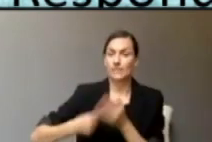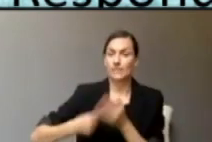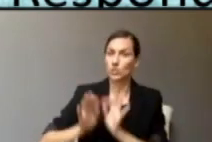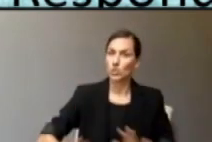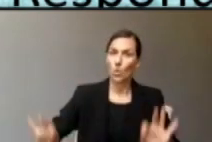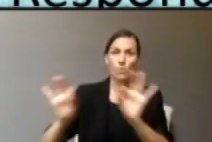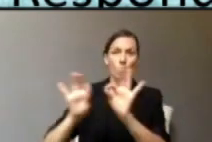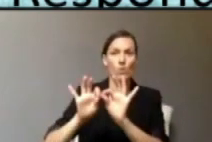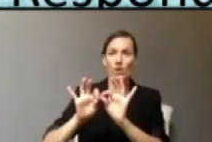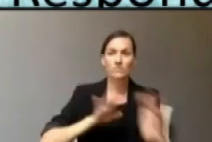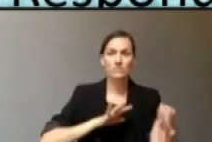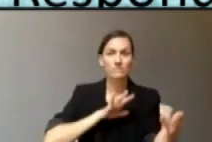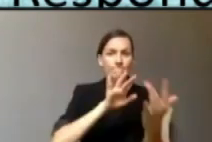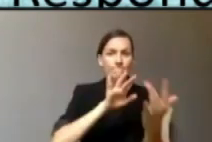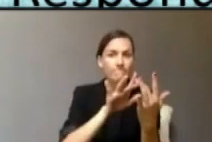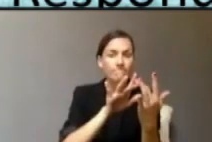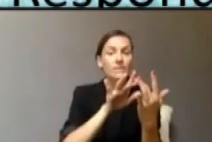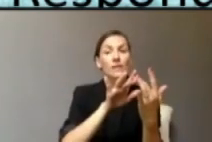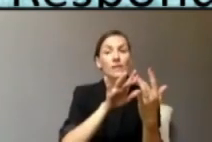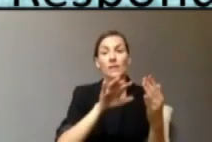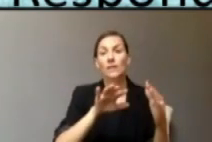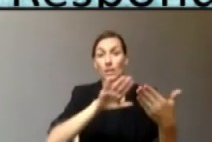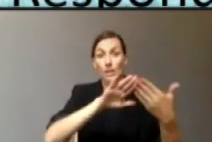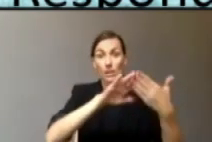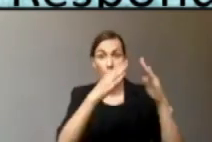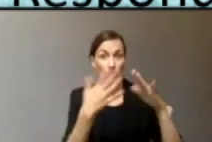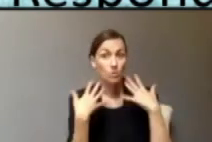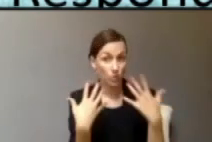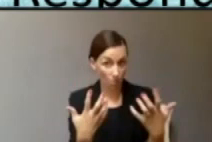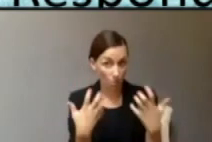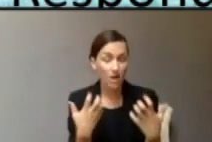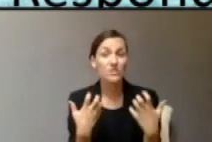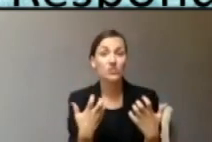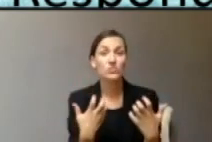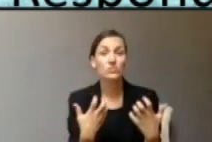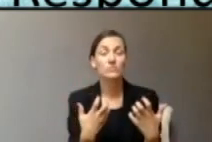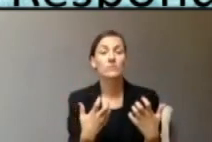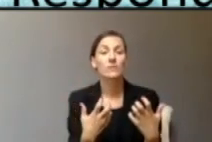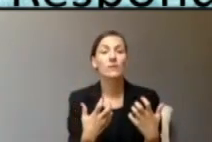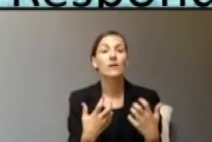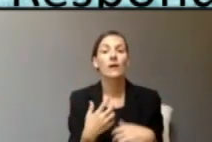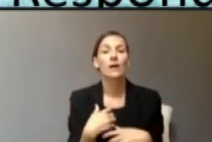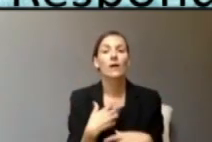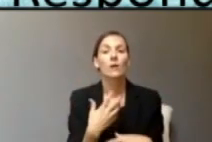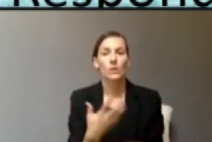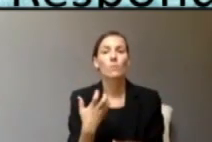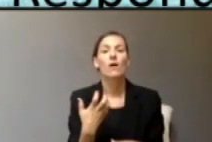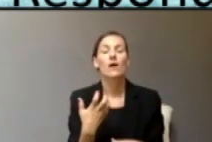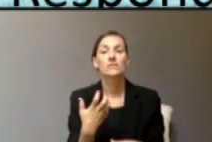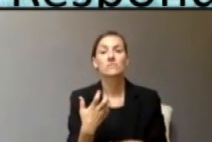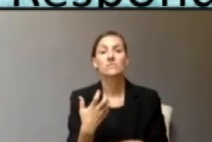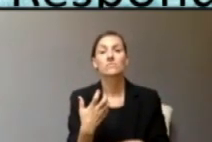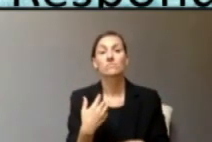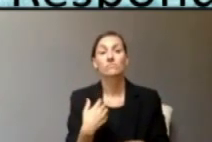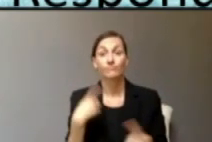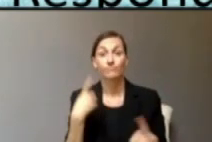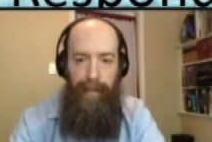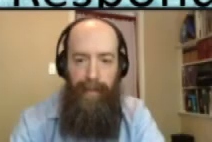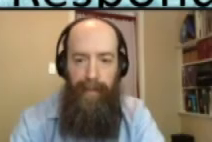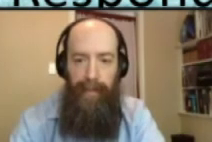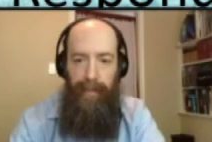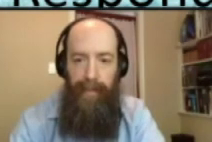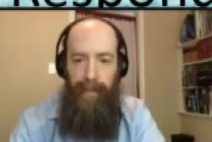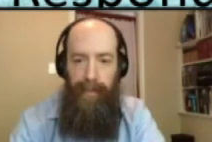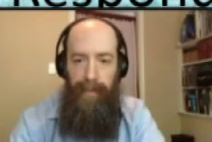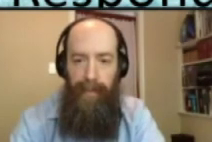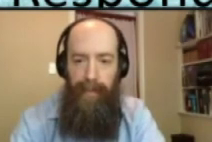to make contact with the community we want to, and we want it to affect our project. Wonderful. And